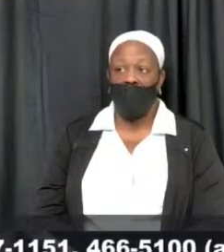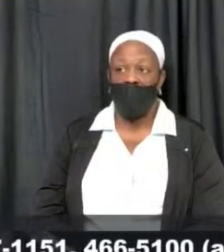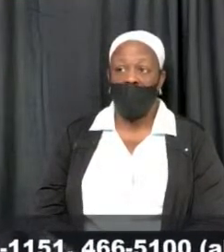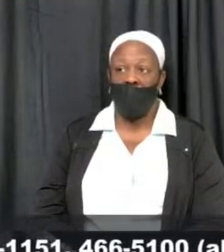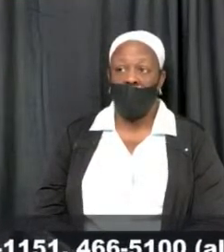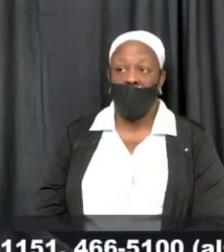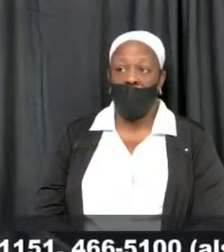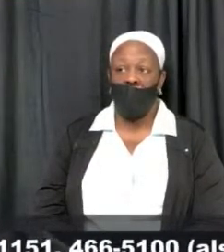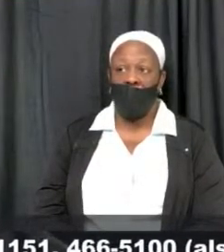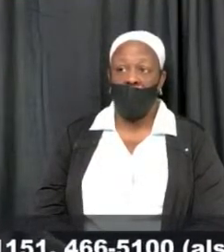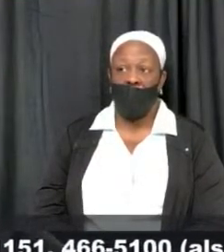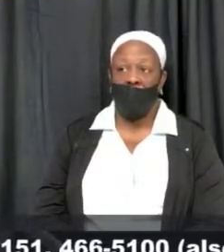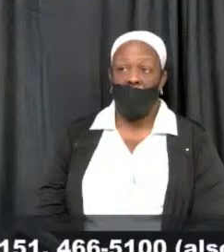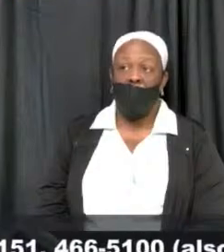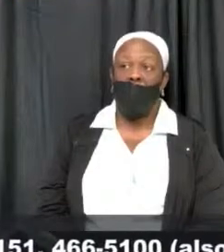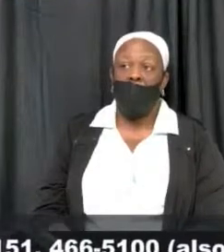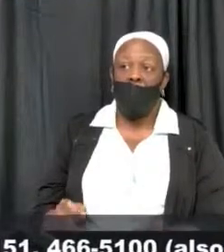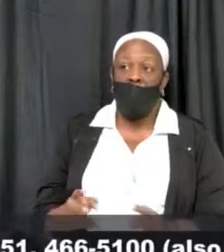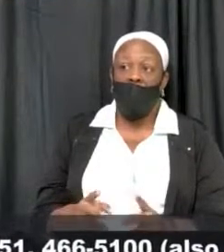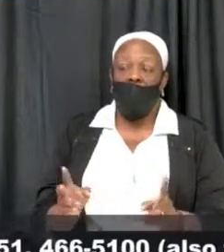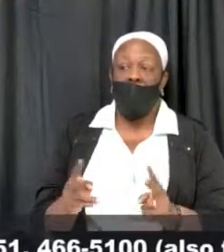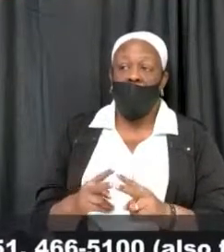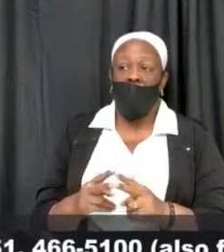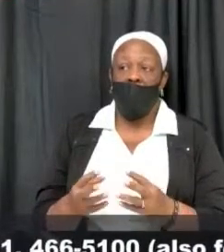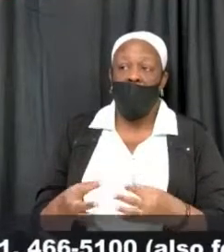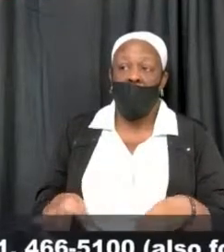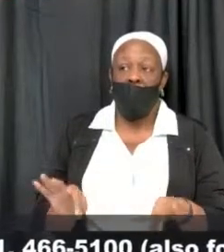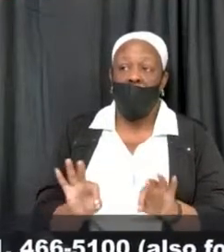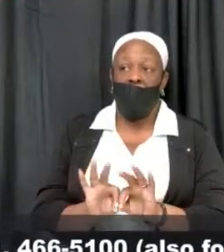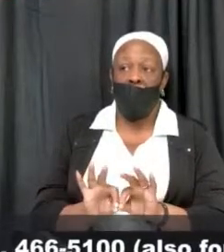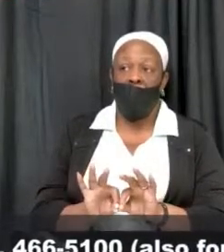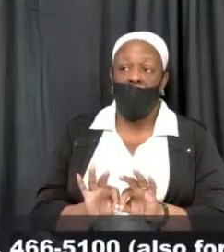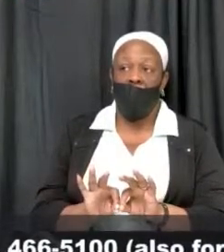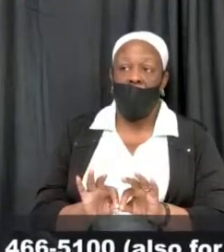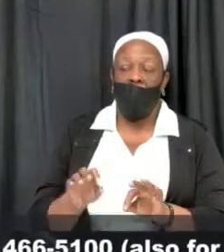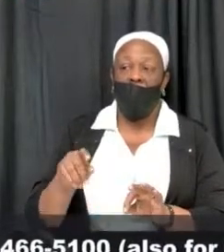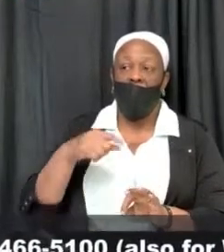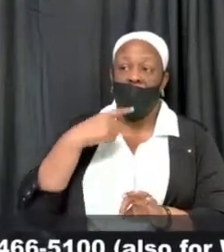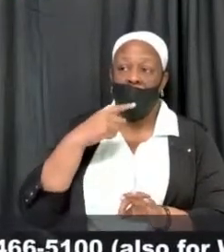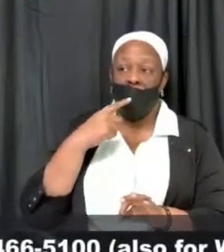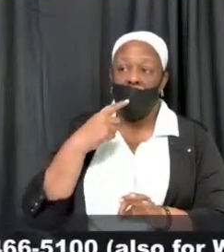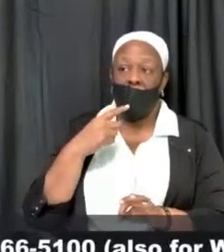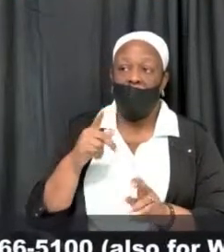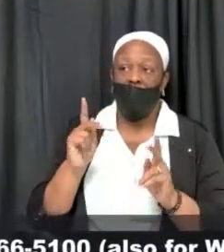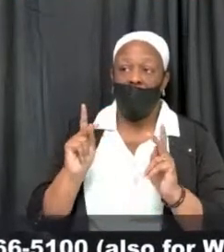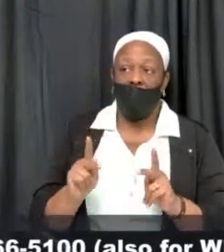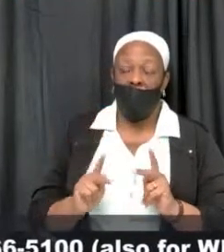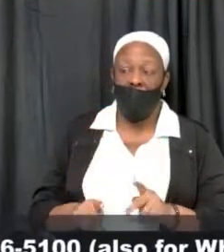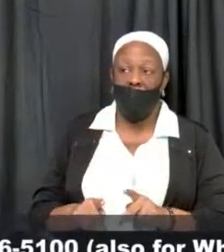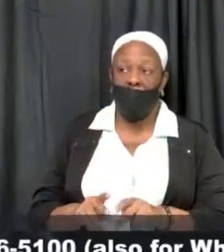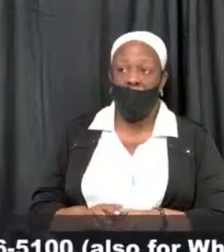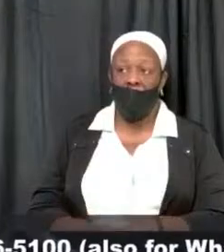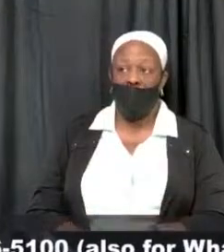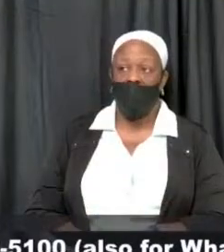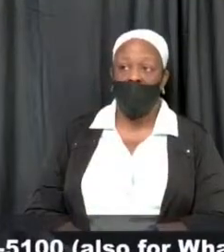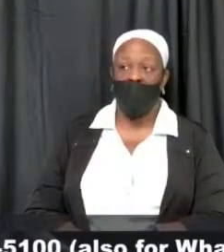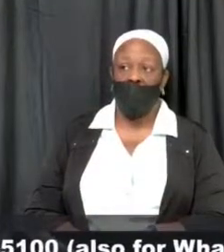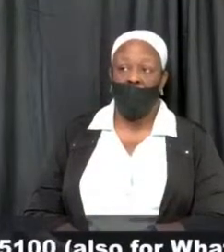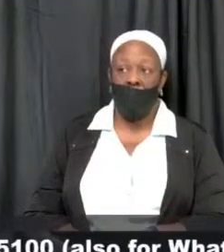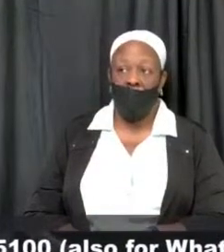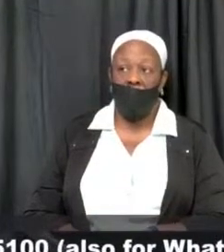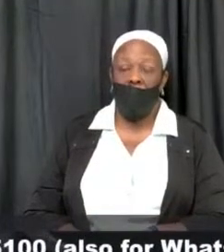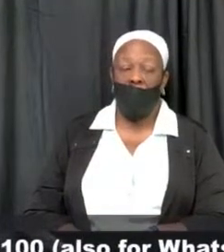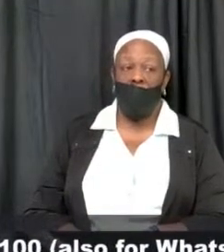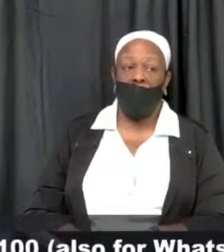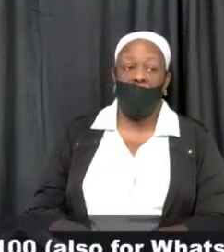That's why I just thought it was important for me to come back up here and to make an appeal again, the